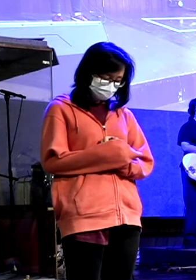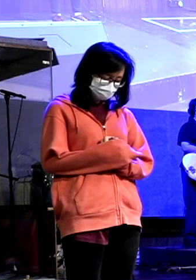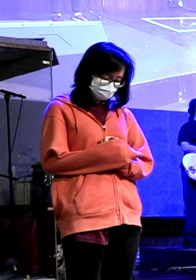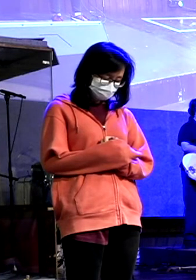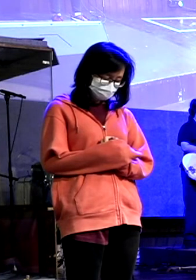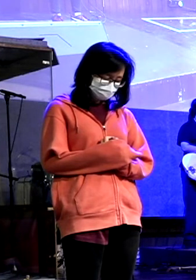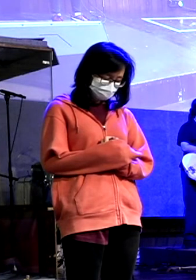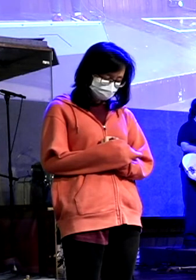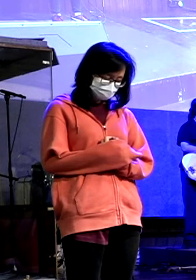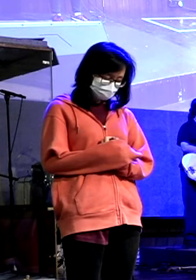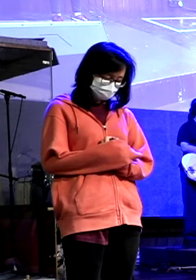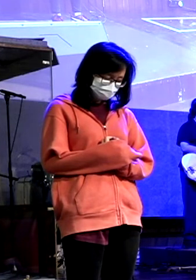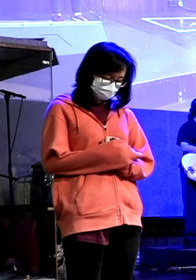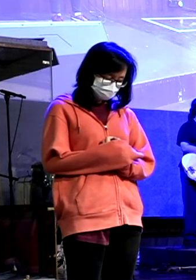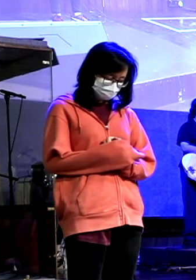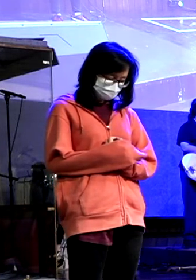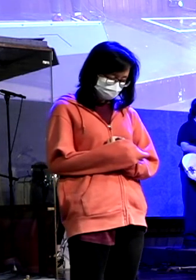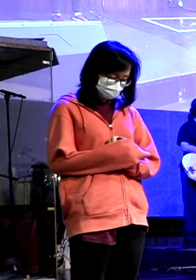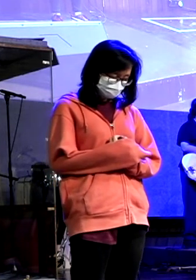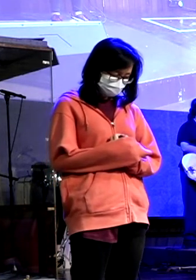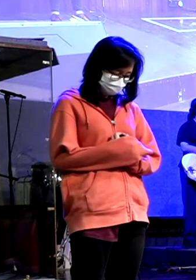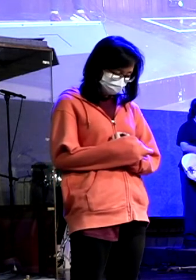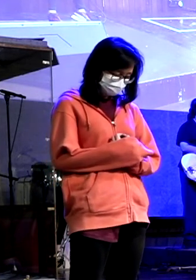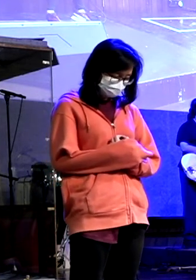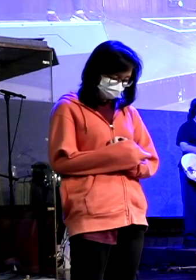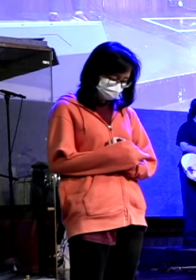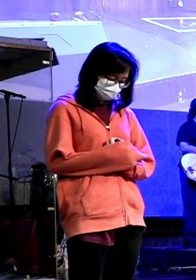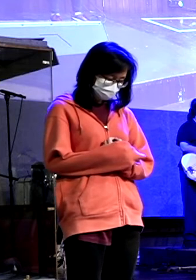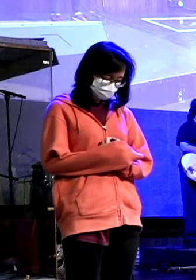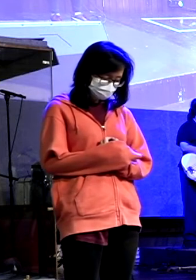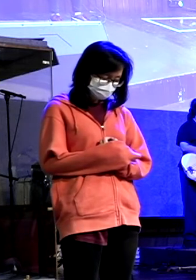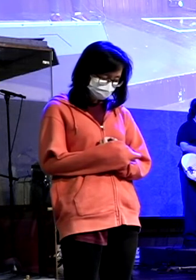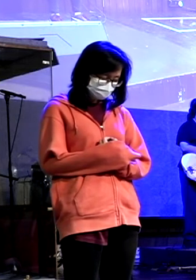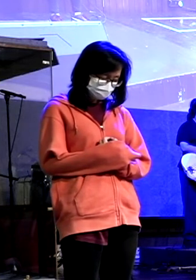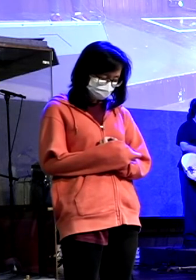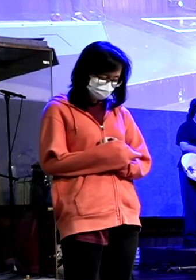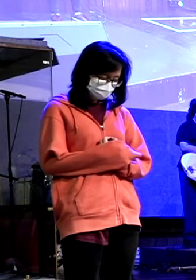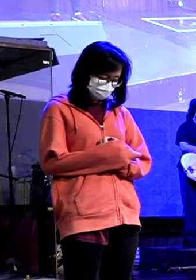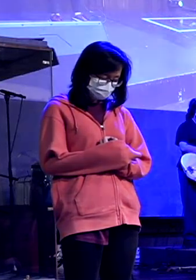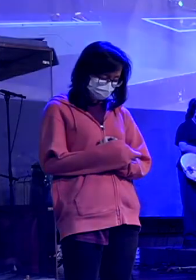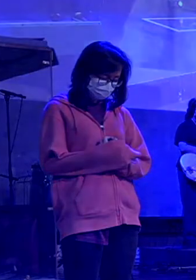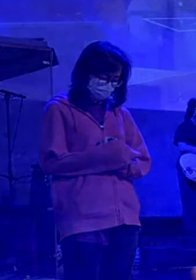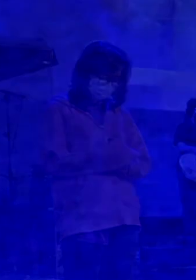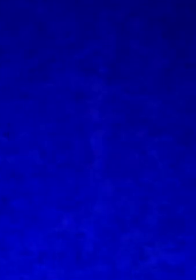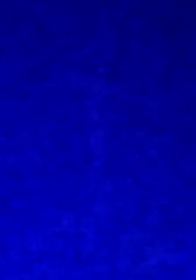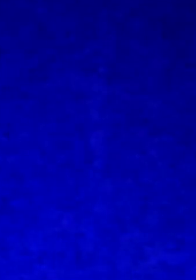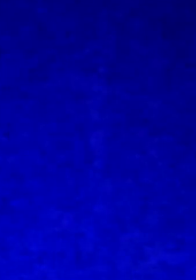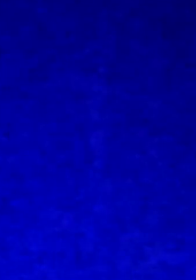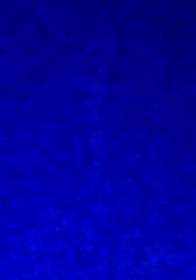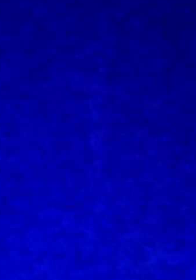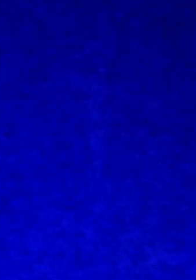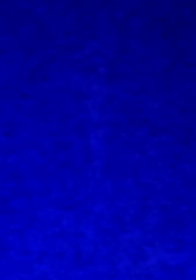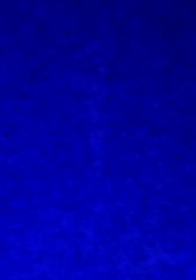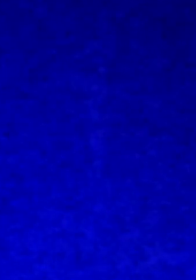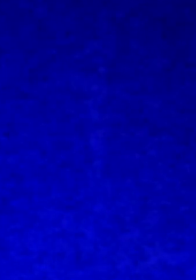you, to worship you, even in this coming week. We want to just give thanks.